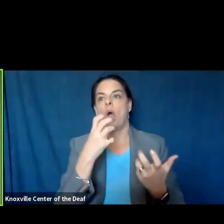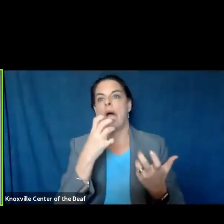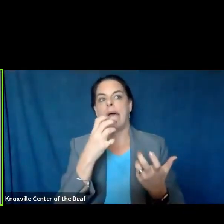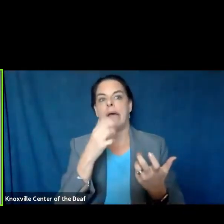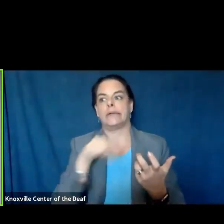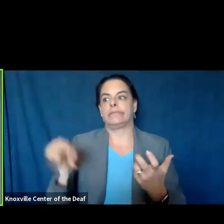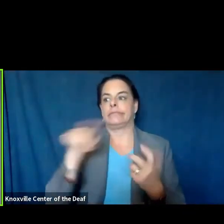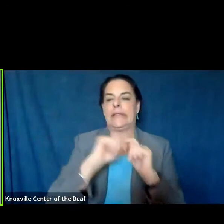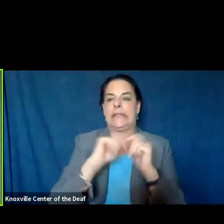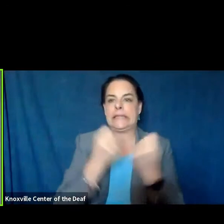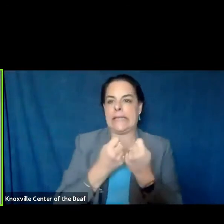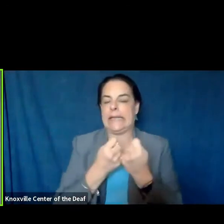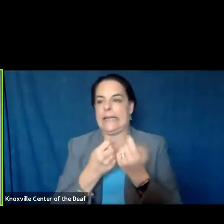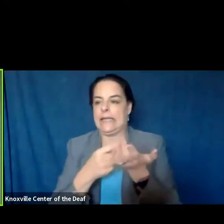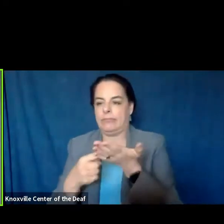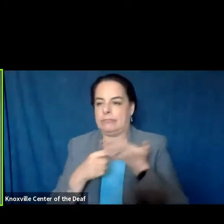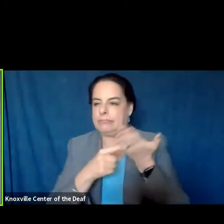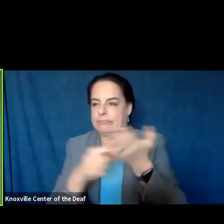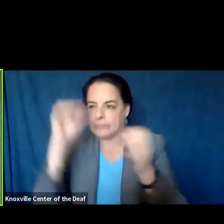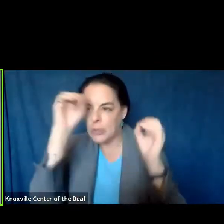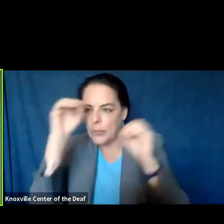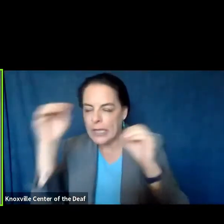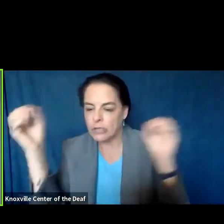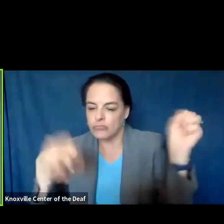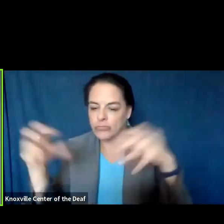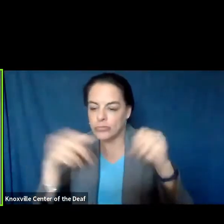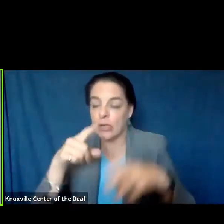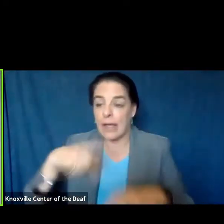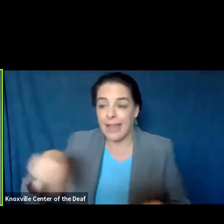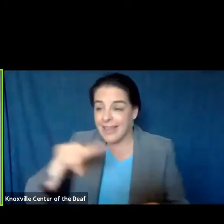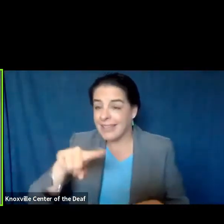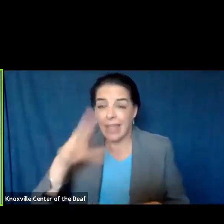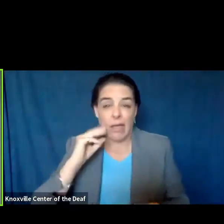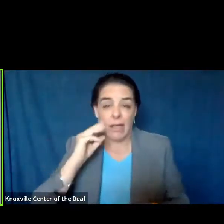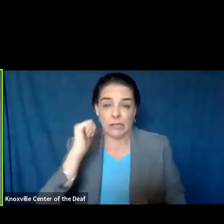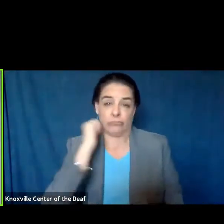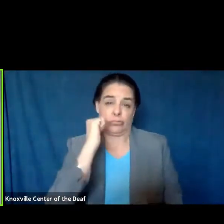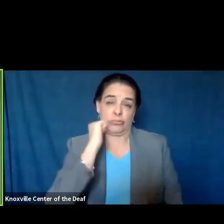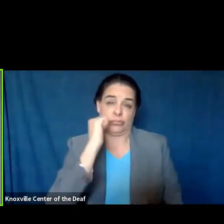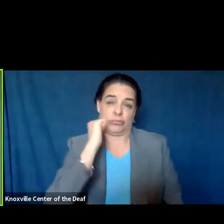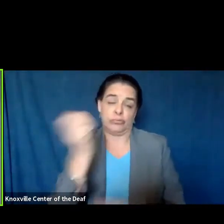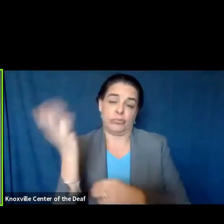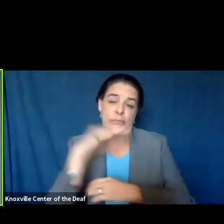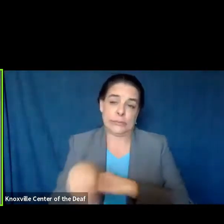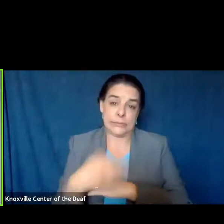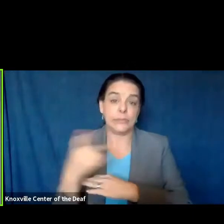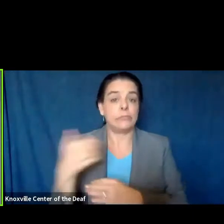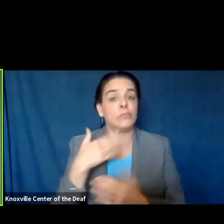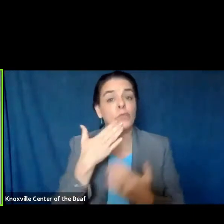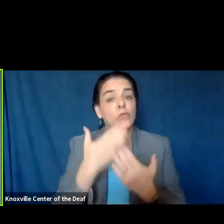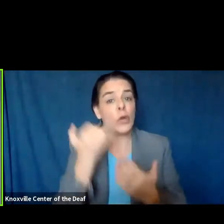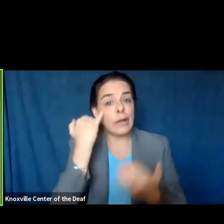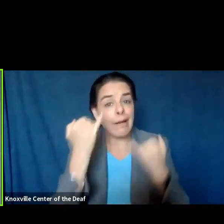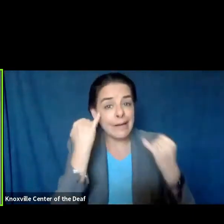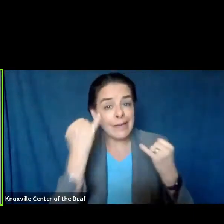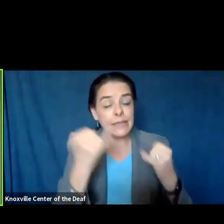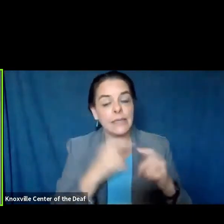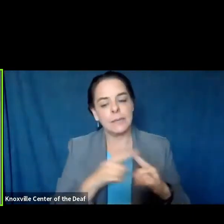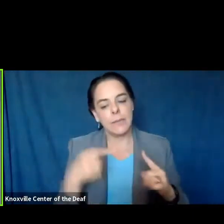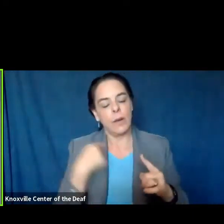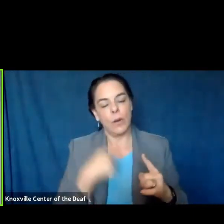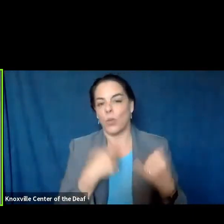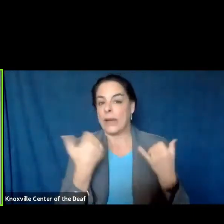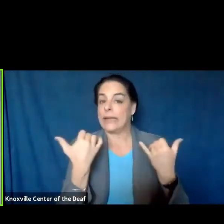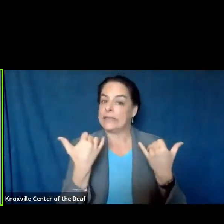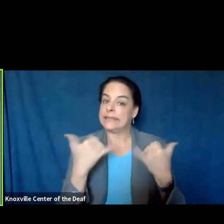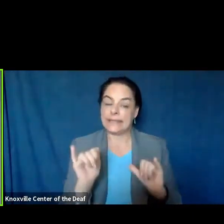team themselves. They're the ones that are in it day in and day out and have really good ideas. But we're still in the